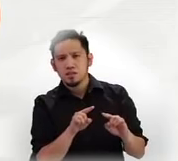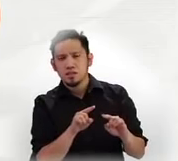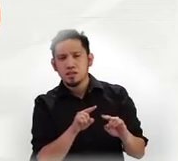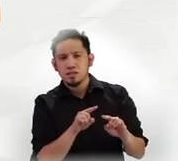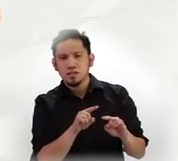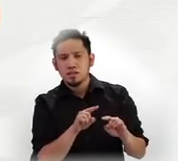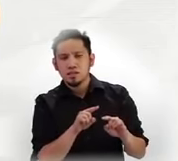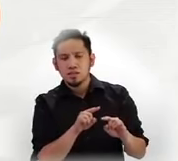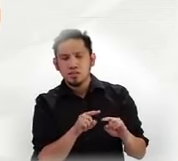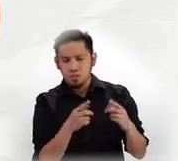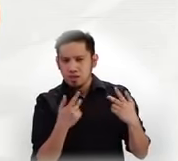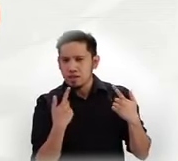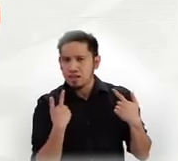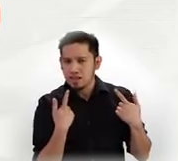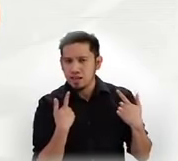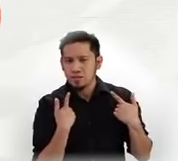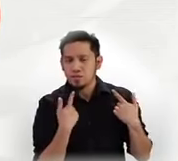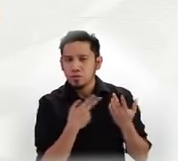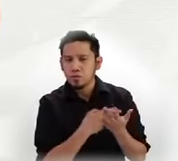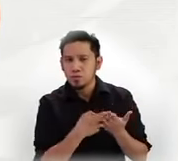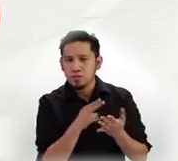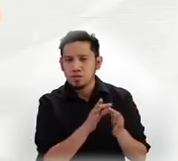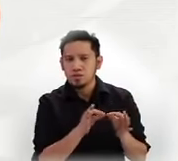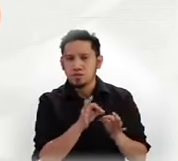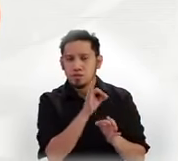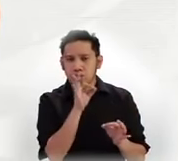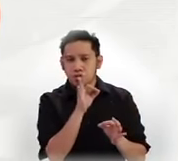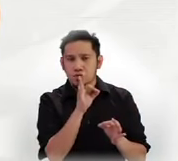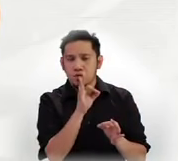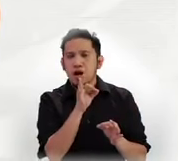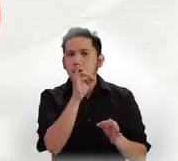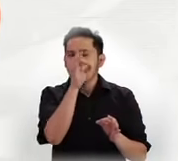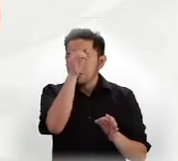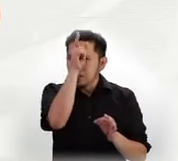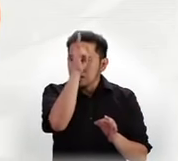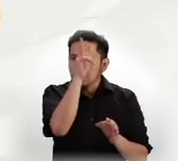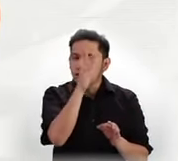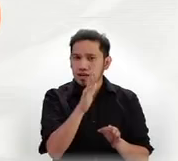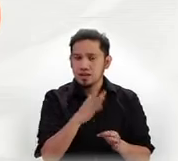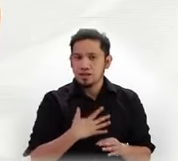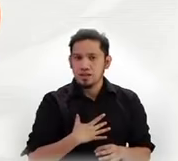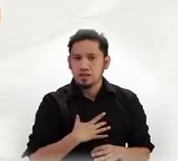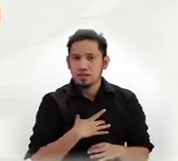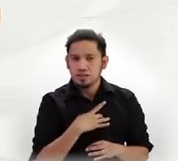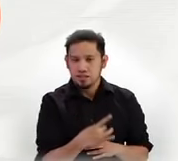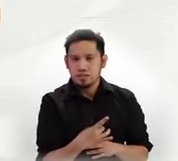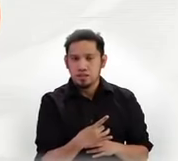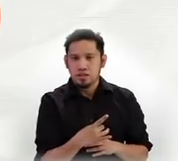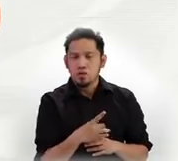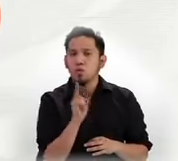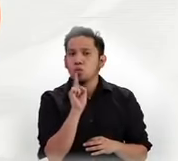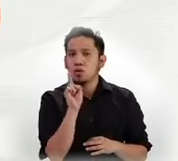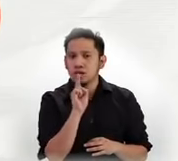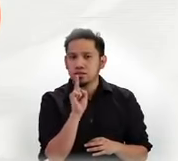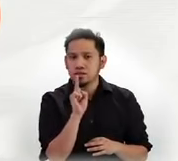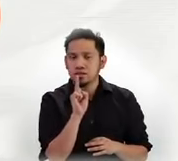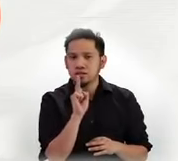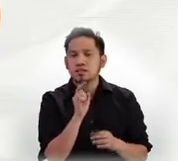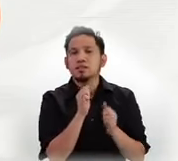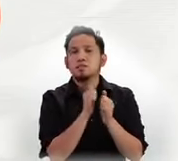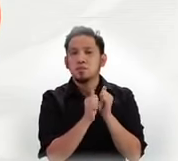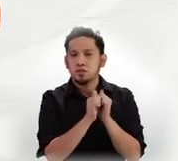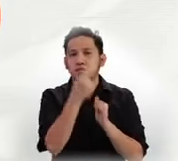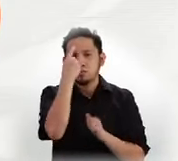of the Spirit, this possession, as it were, of the favor from God, these are all meant